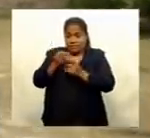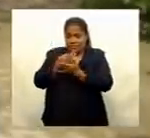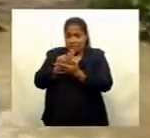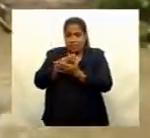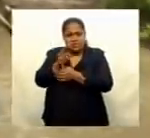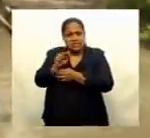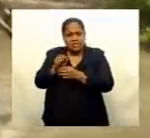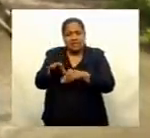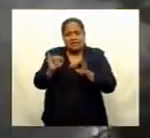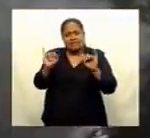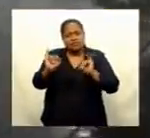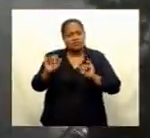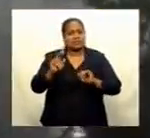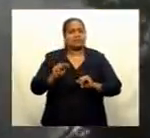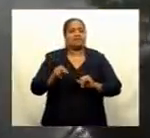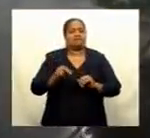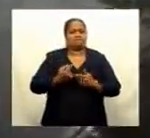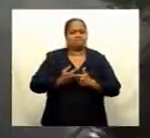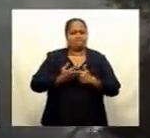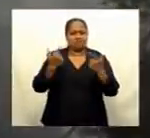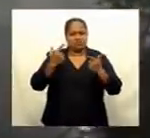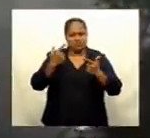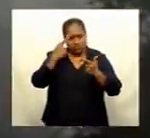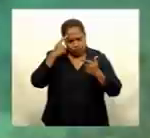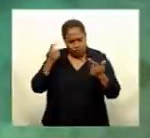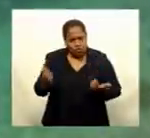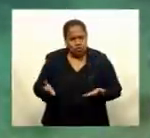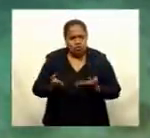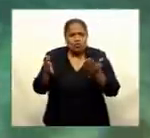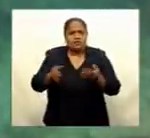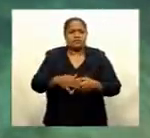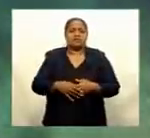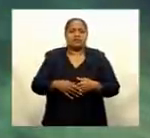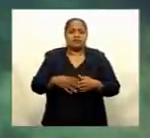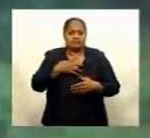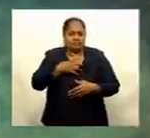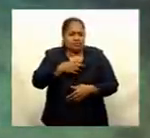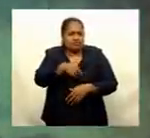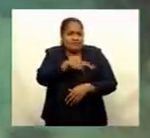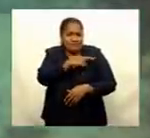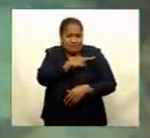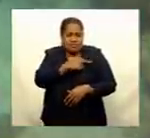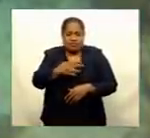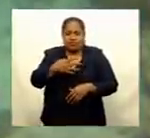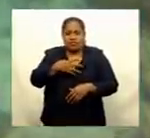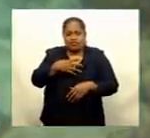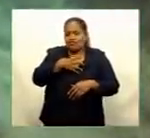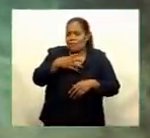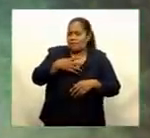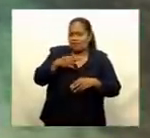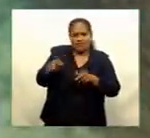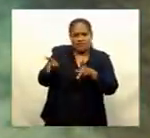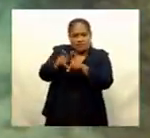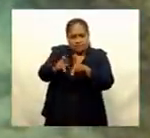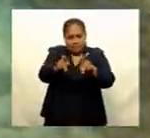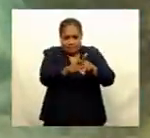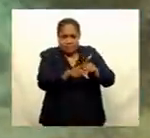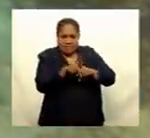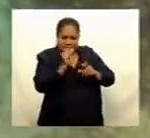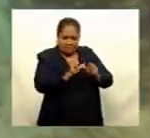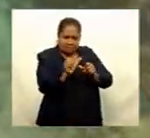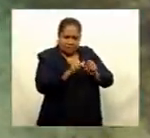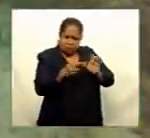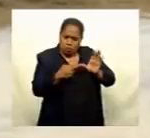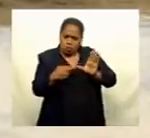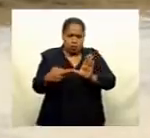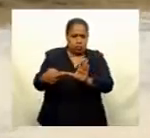is an urgent need for greater innovation, flexibility and responsiveness from bilateral and multilateral partners to better respond to the